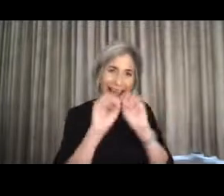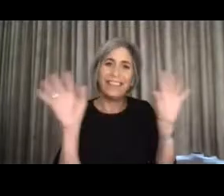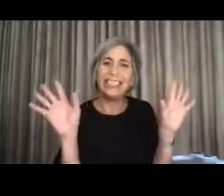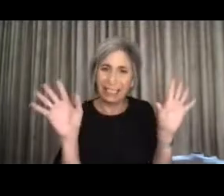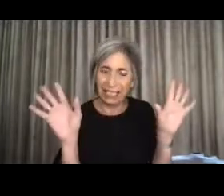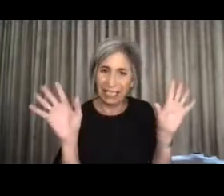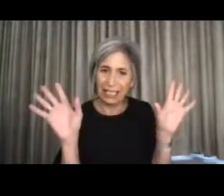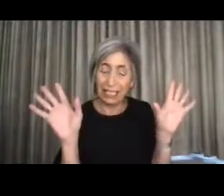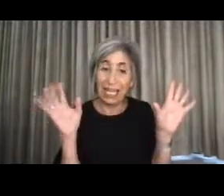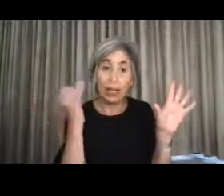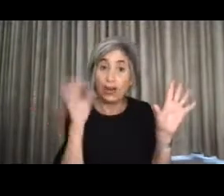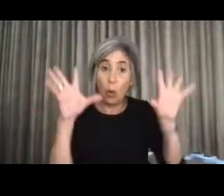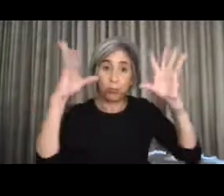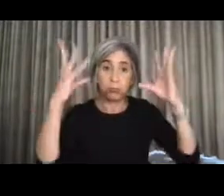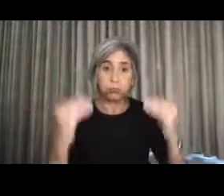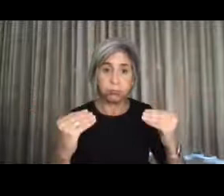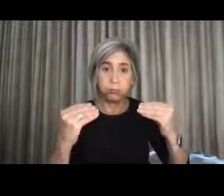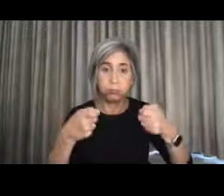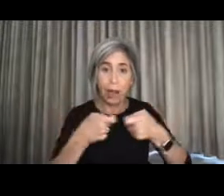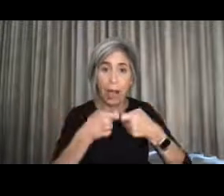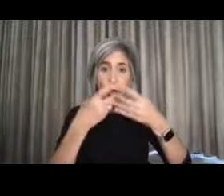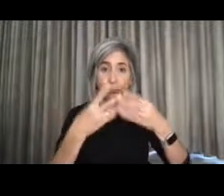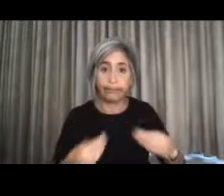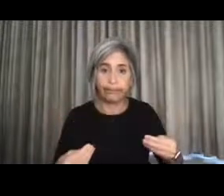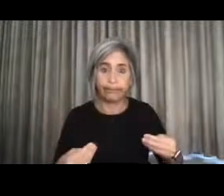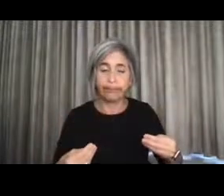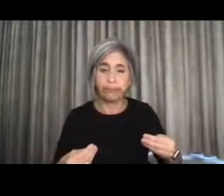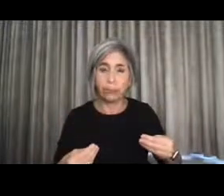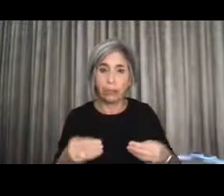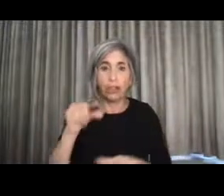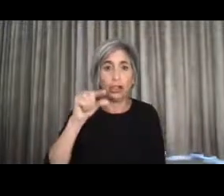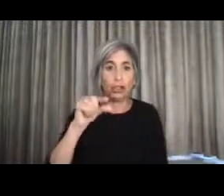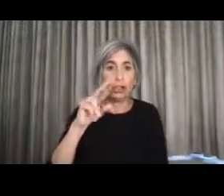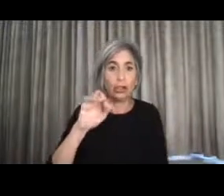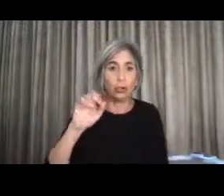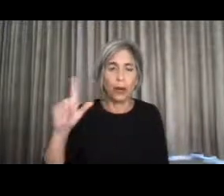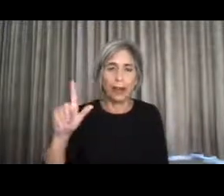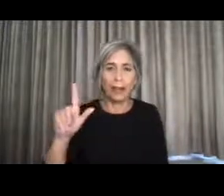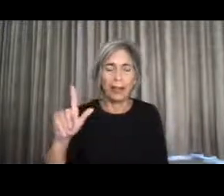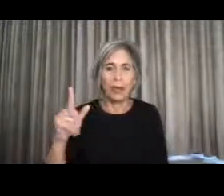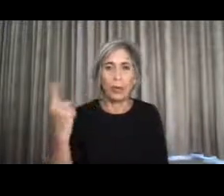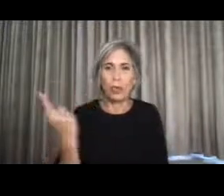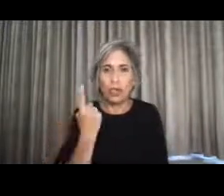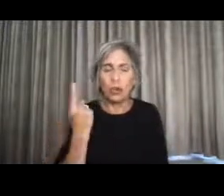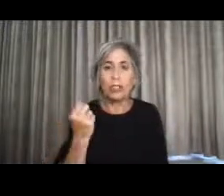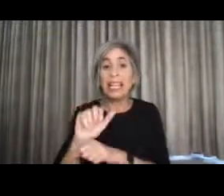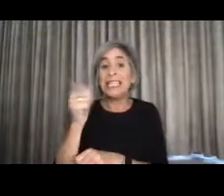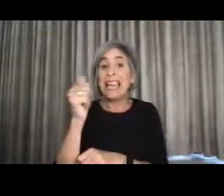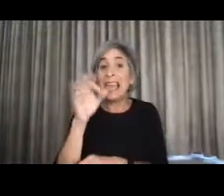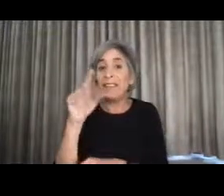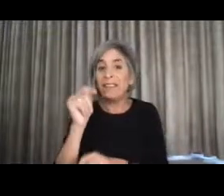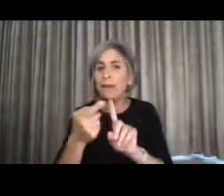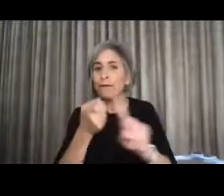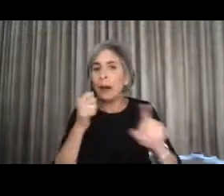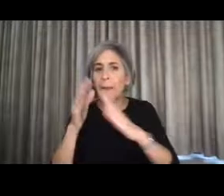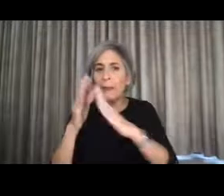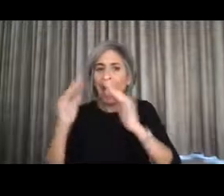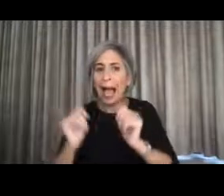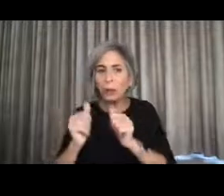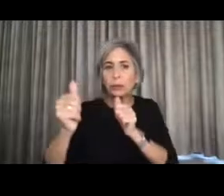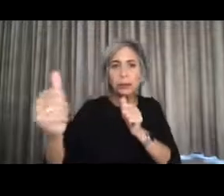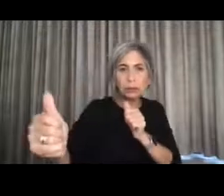power goes out or we have our generator, a grill. We always use our grill 10 feet away from our house.